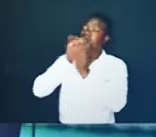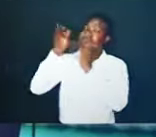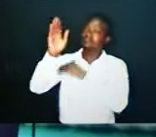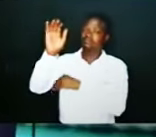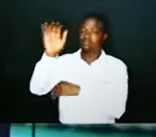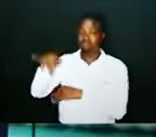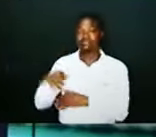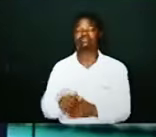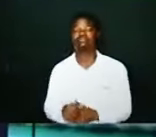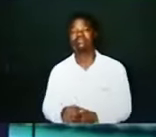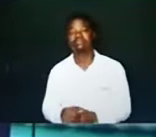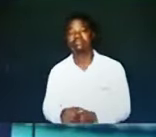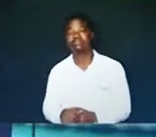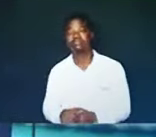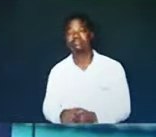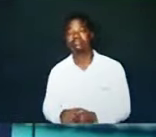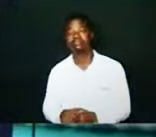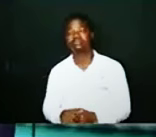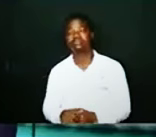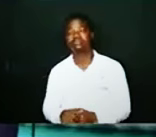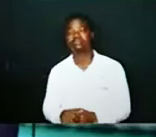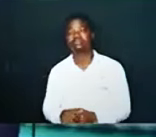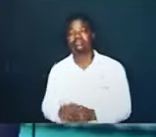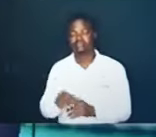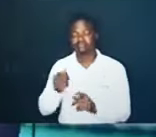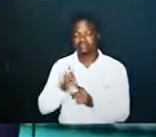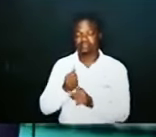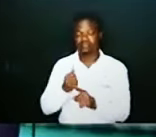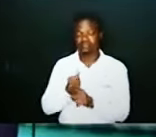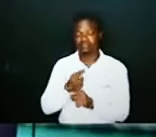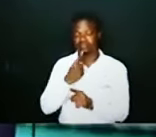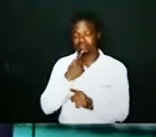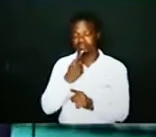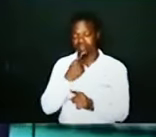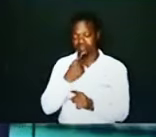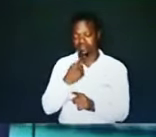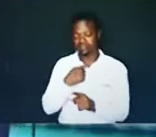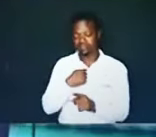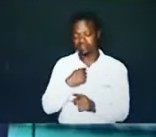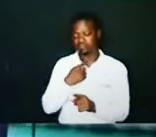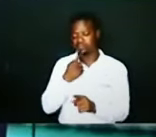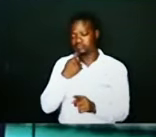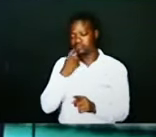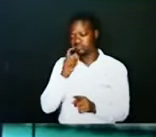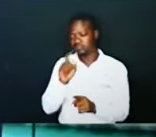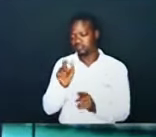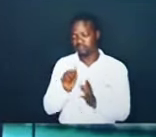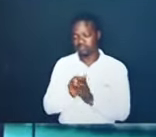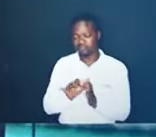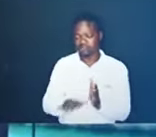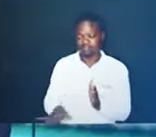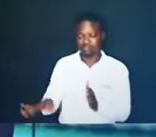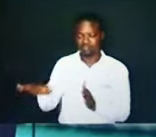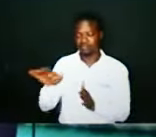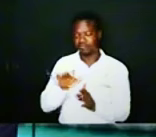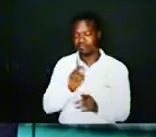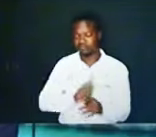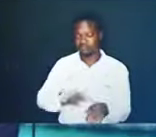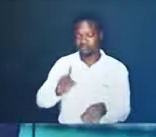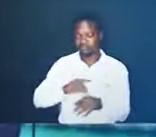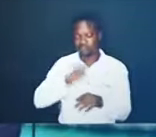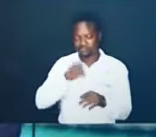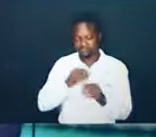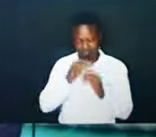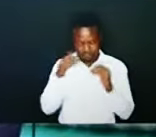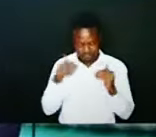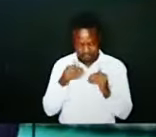Say, Meshe emra se ma hinia midisu tumi nyina mu. One ferry na won sro Daniel yanko pon enim. Na ono